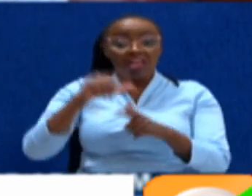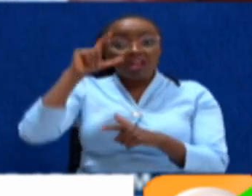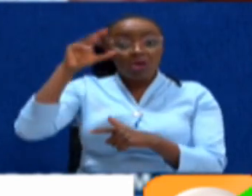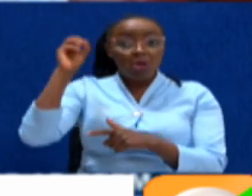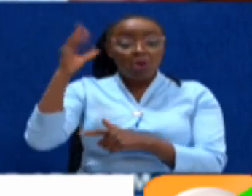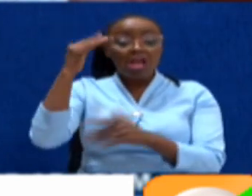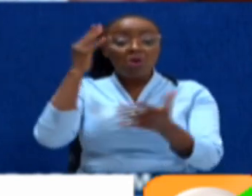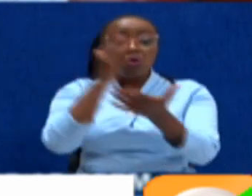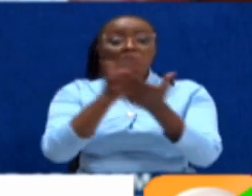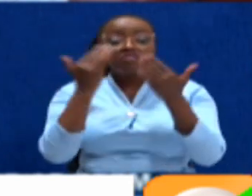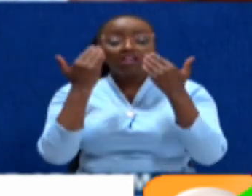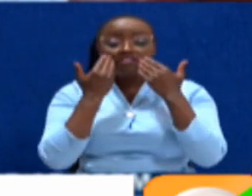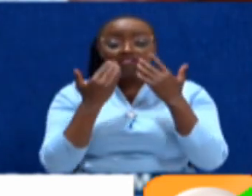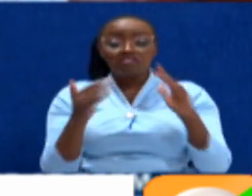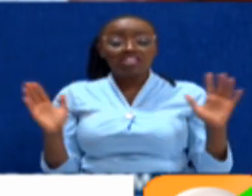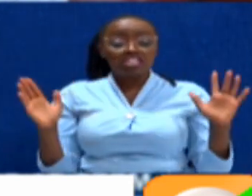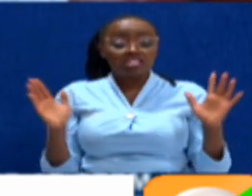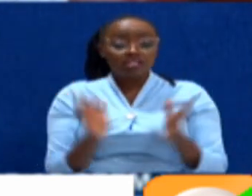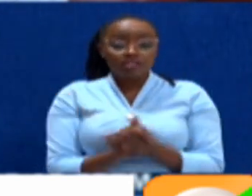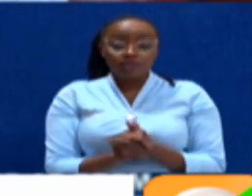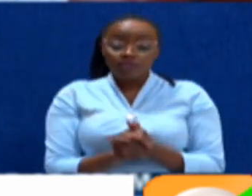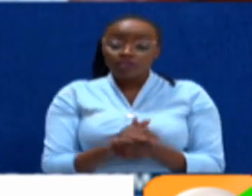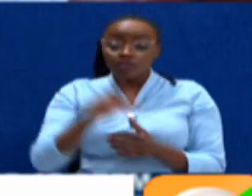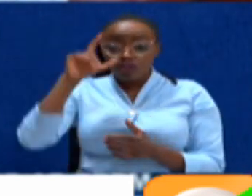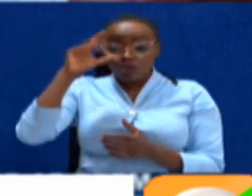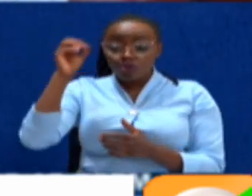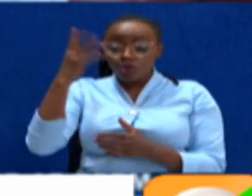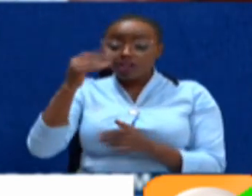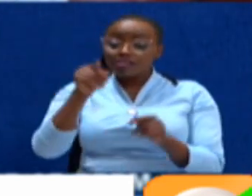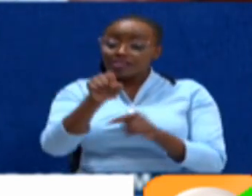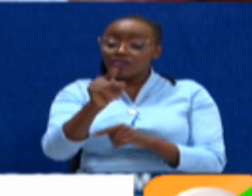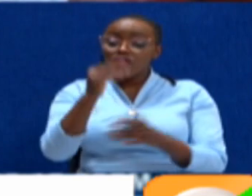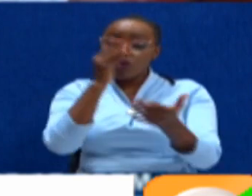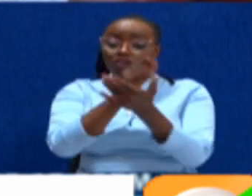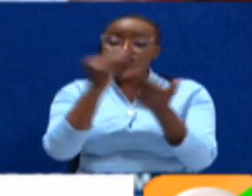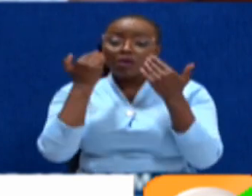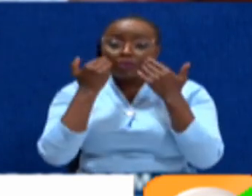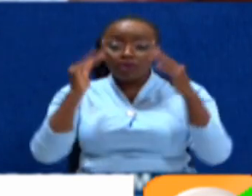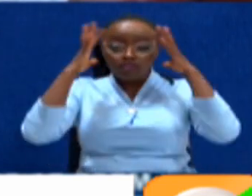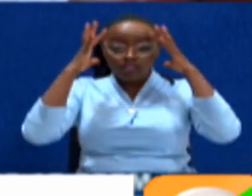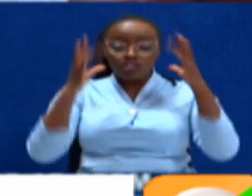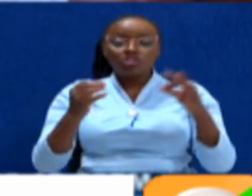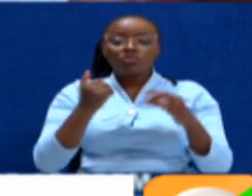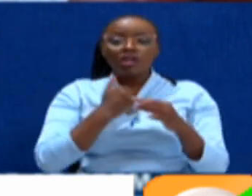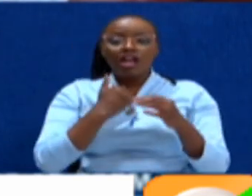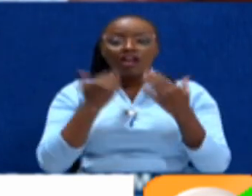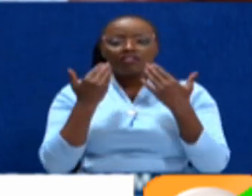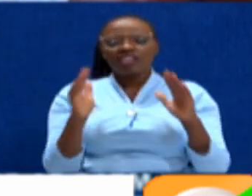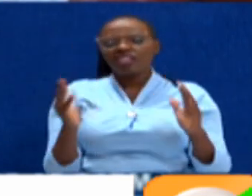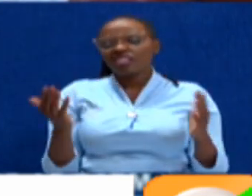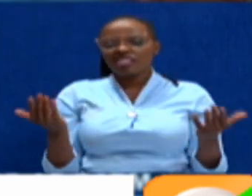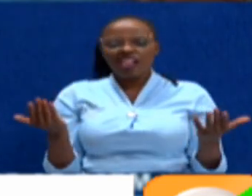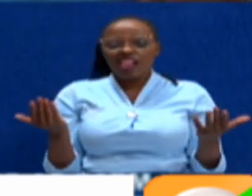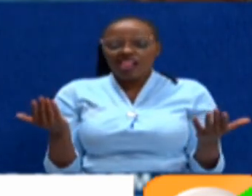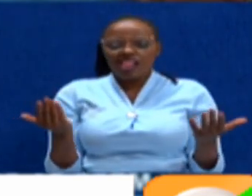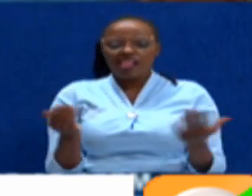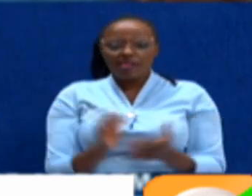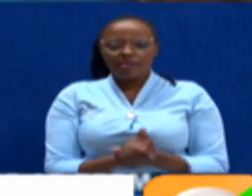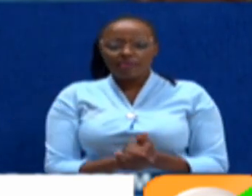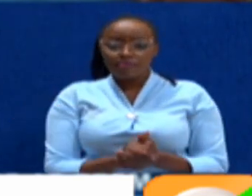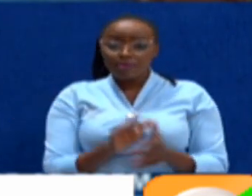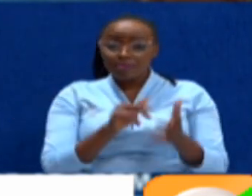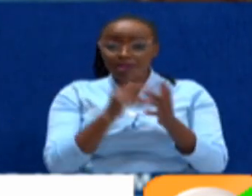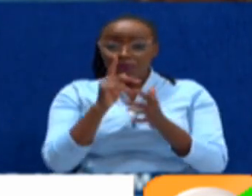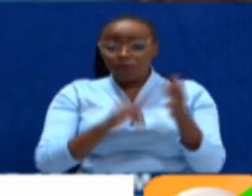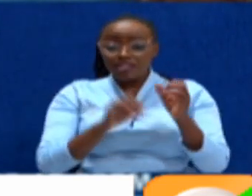Orengo goes public, Mr. Speaker. To confirm. Order. Senator Orengo goes on record to confirm that a decision has already been made, Mr. Speaker. Order, Senator.